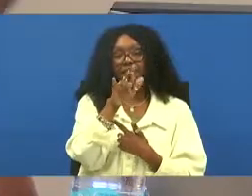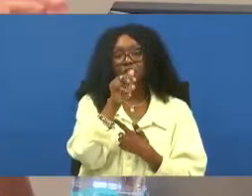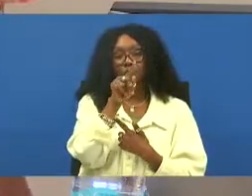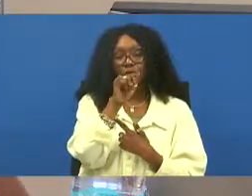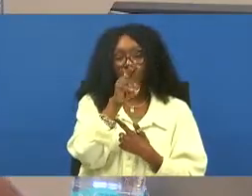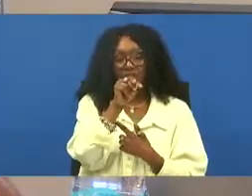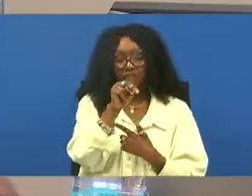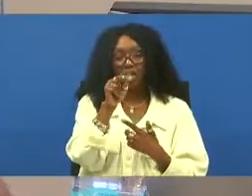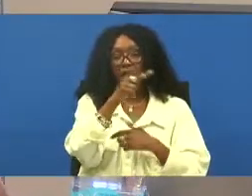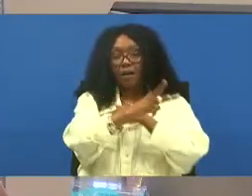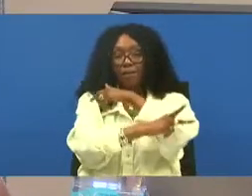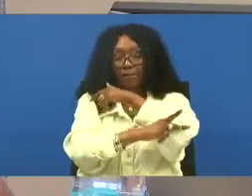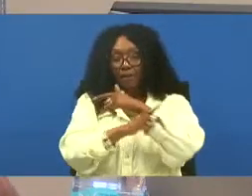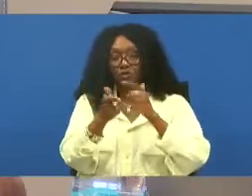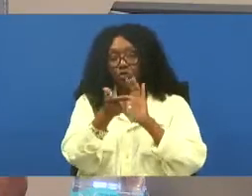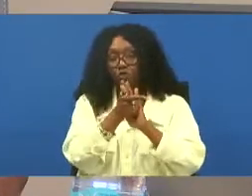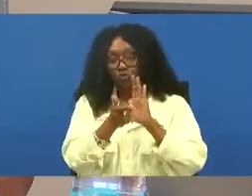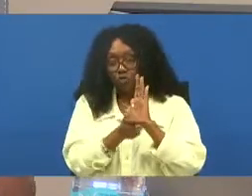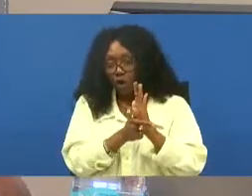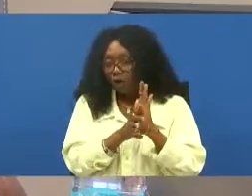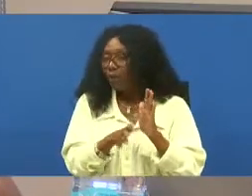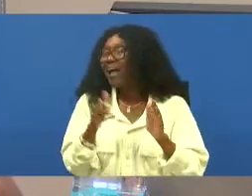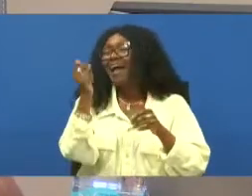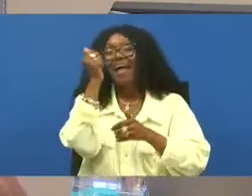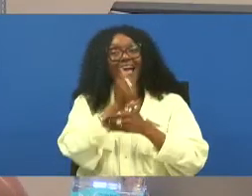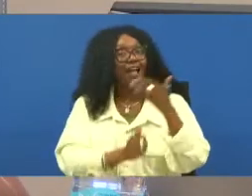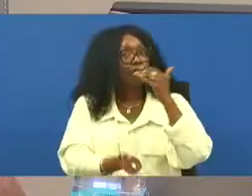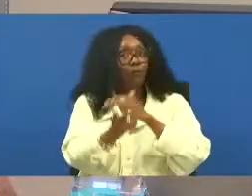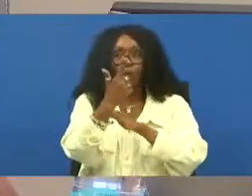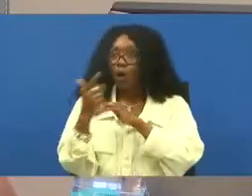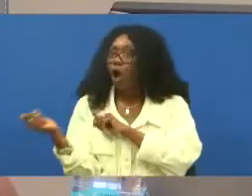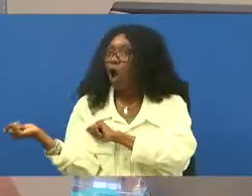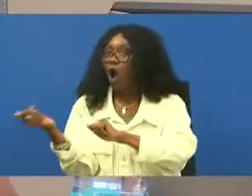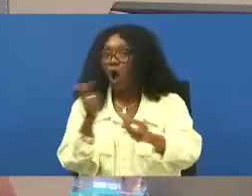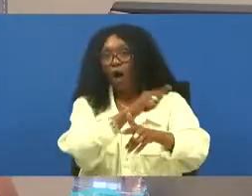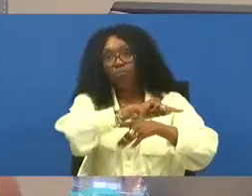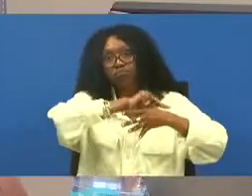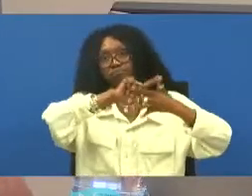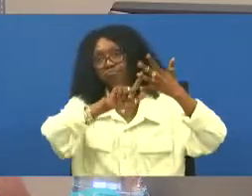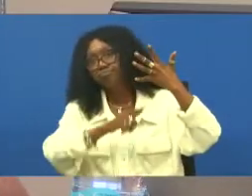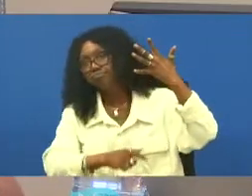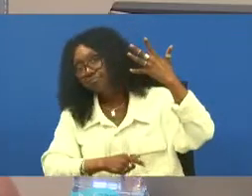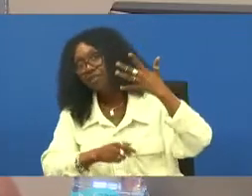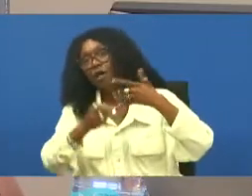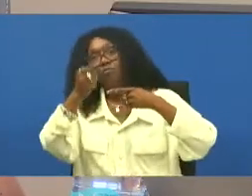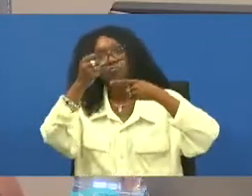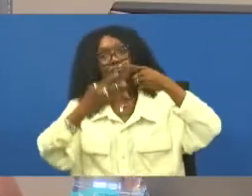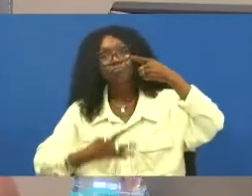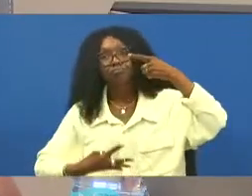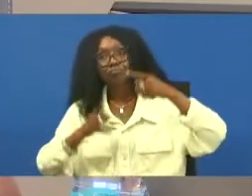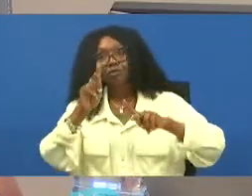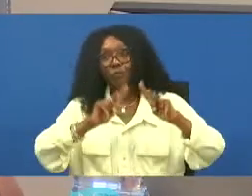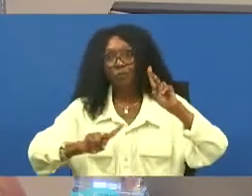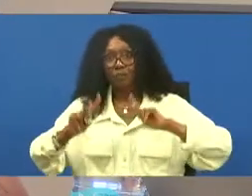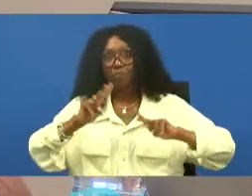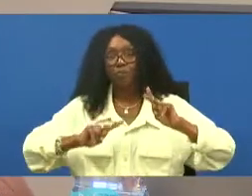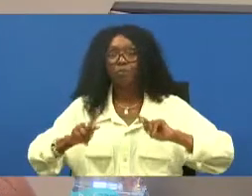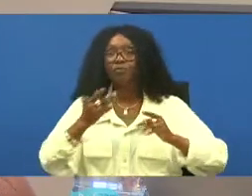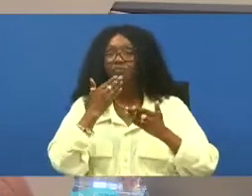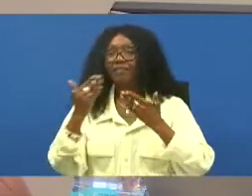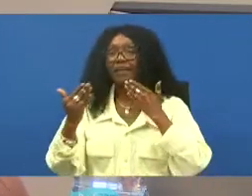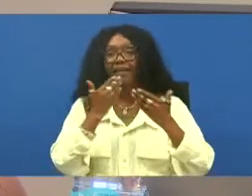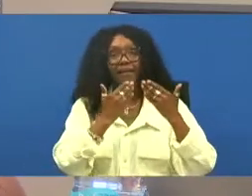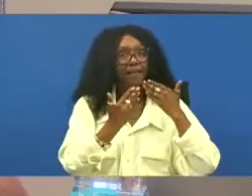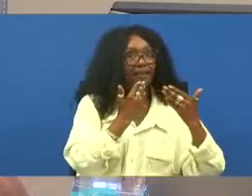parish attorney, everybody. You all know who you are, and I'm very encouraged that we're on the right path to identify